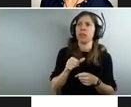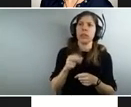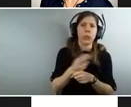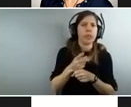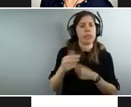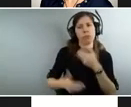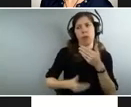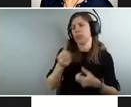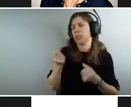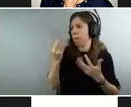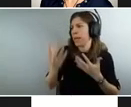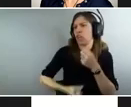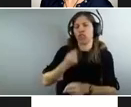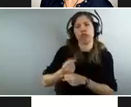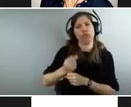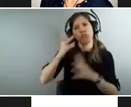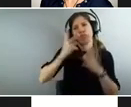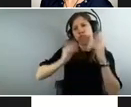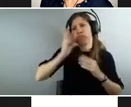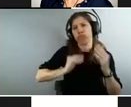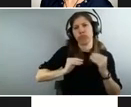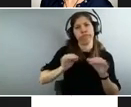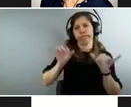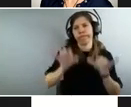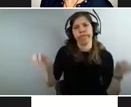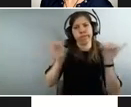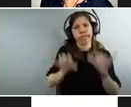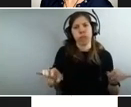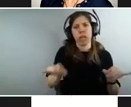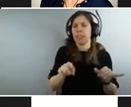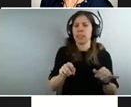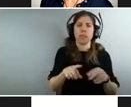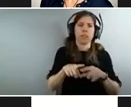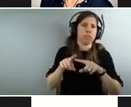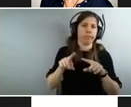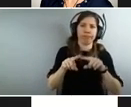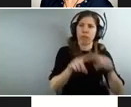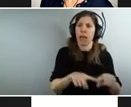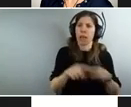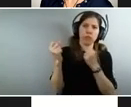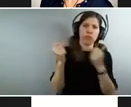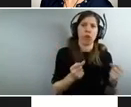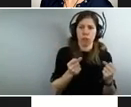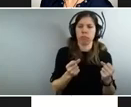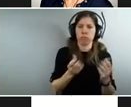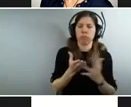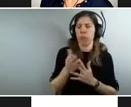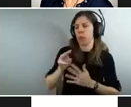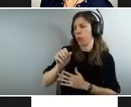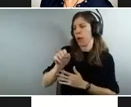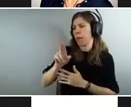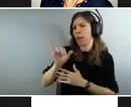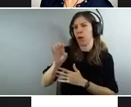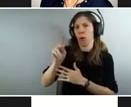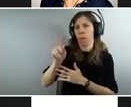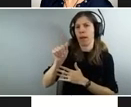many years now. So this has been a very reliable voting system through Maricopa County. As you can see,